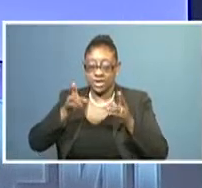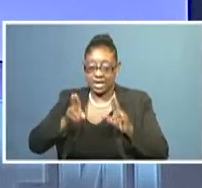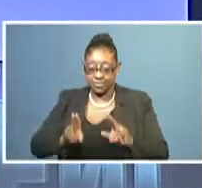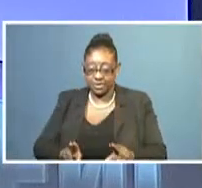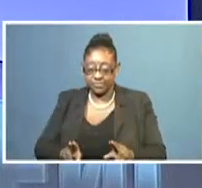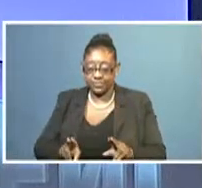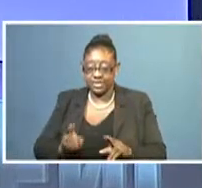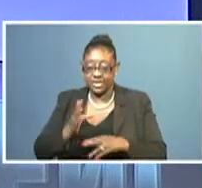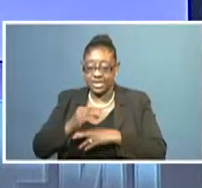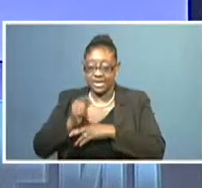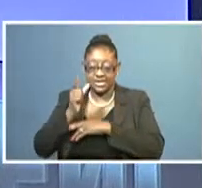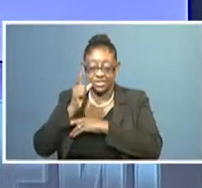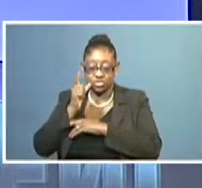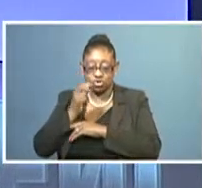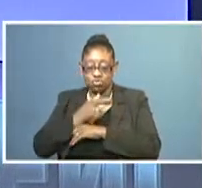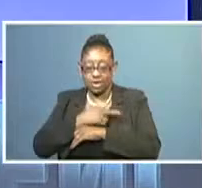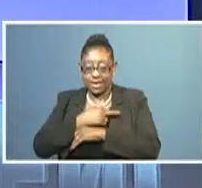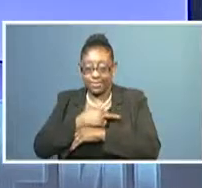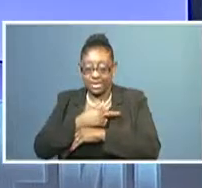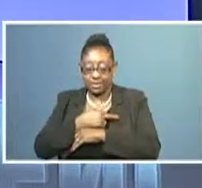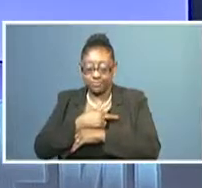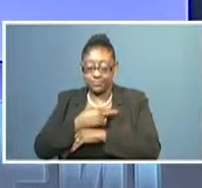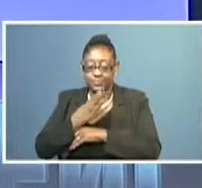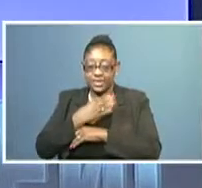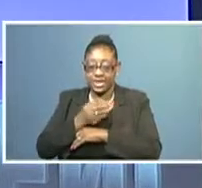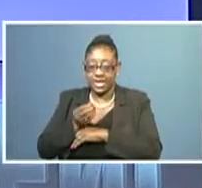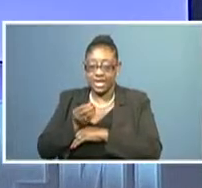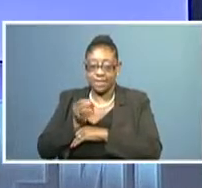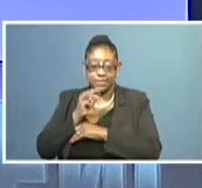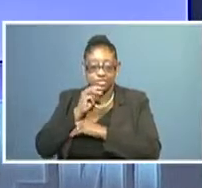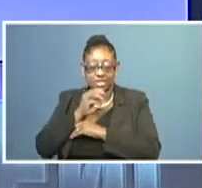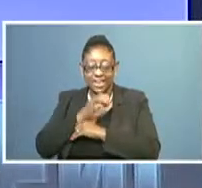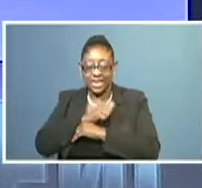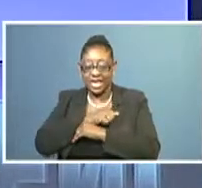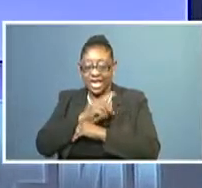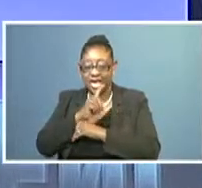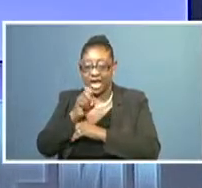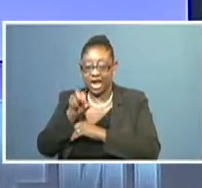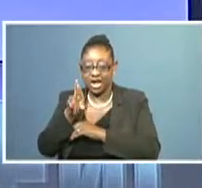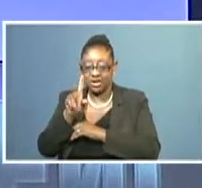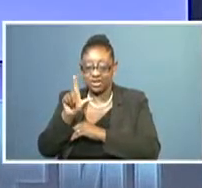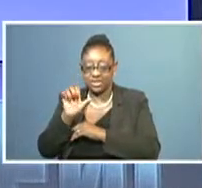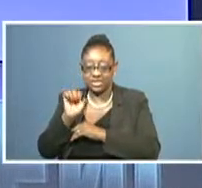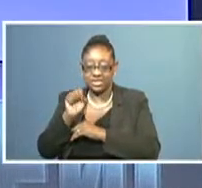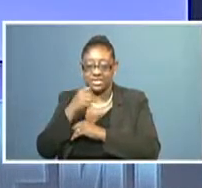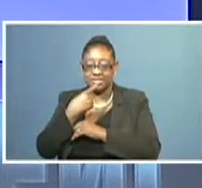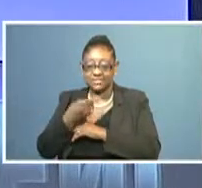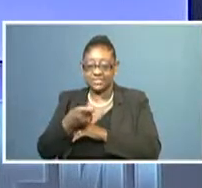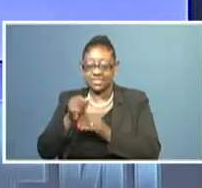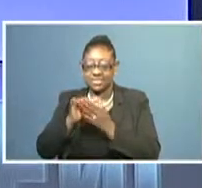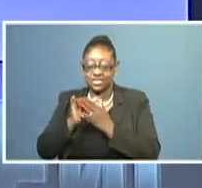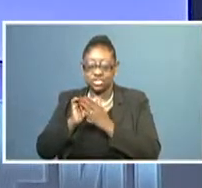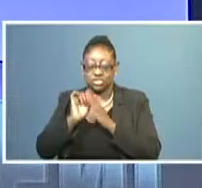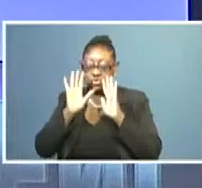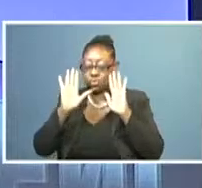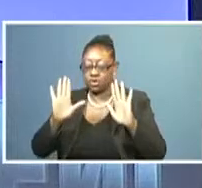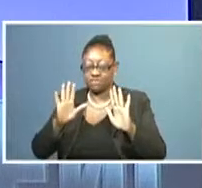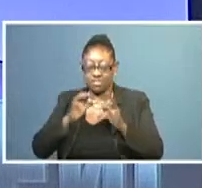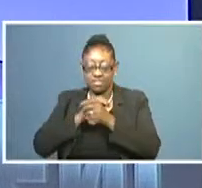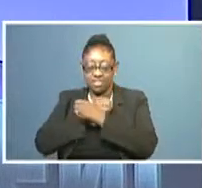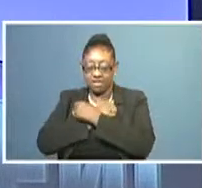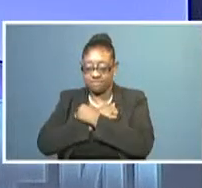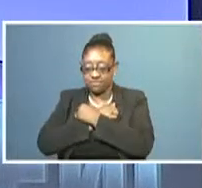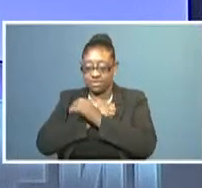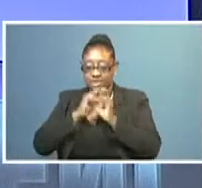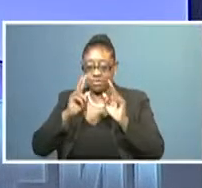the Honourable Lisa Ramming, and Senate President, the Honourable Lachelle Adderley, fondly remember as a lovely and kind-hearted young